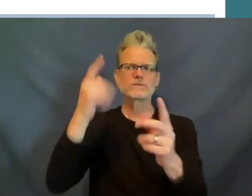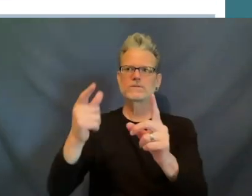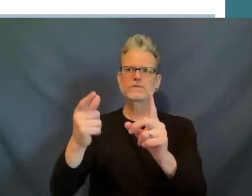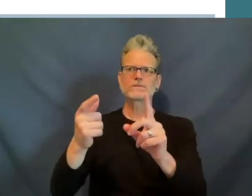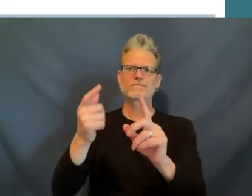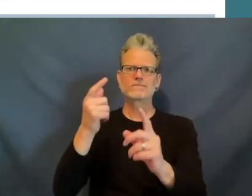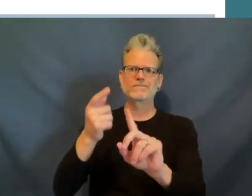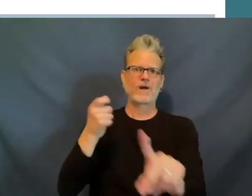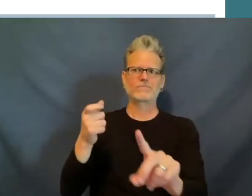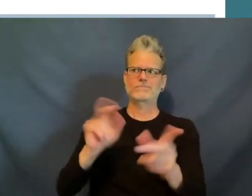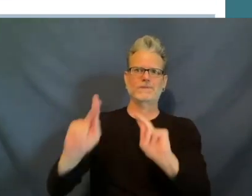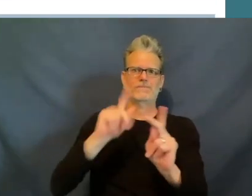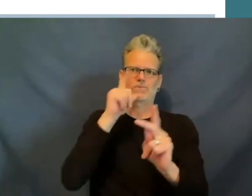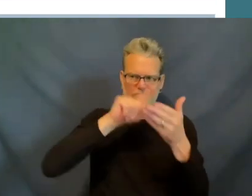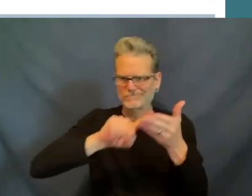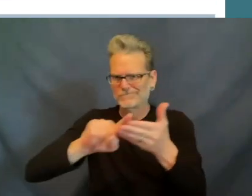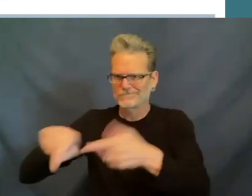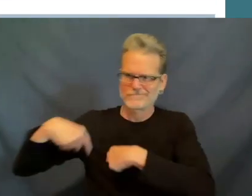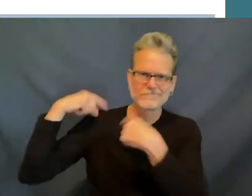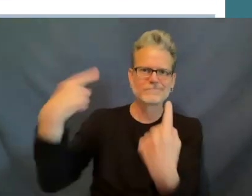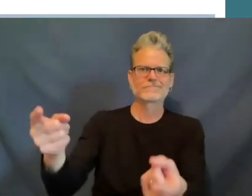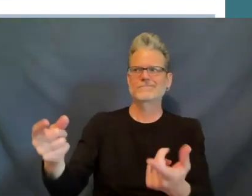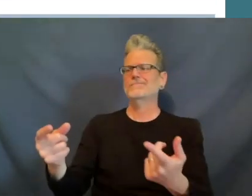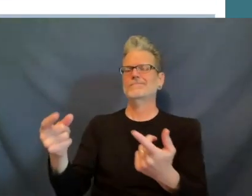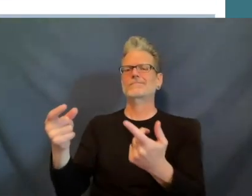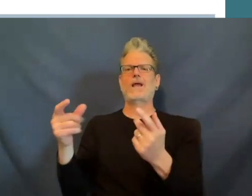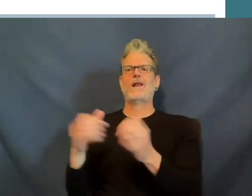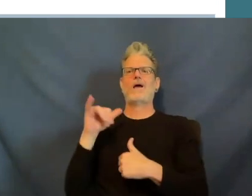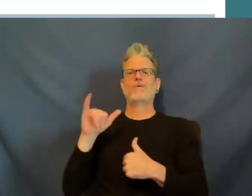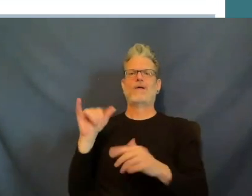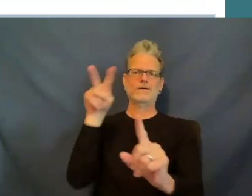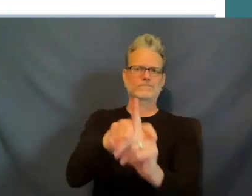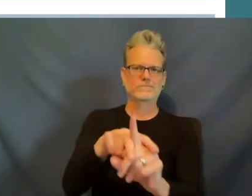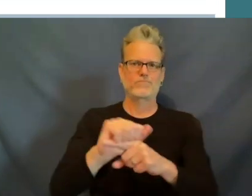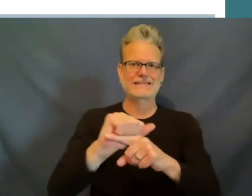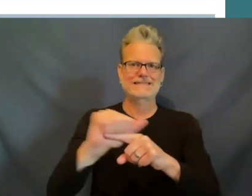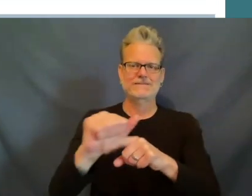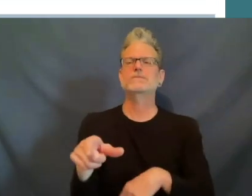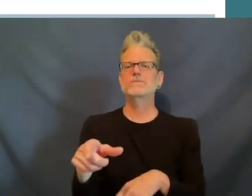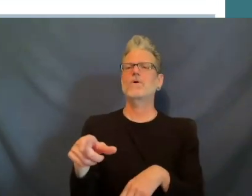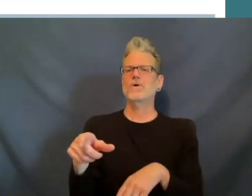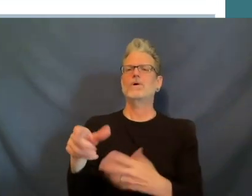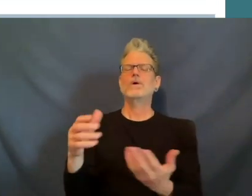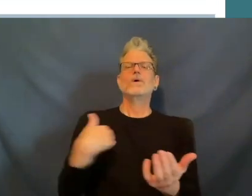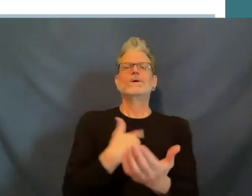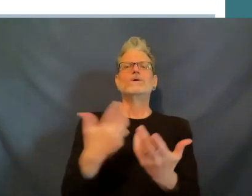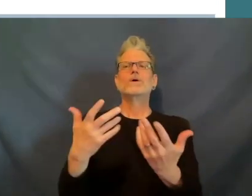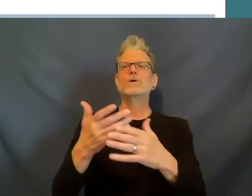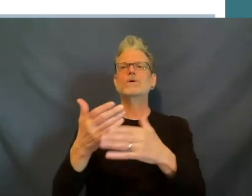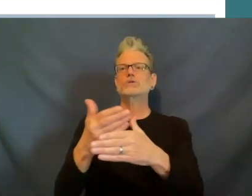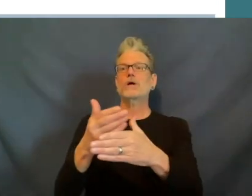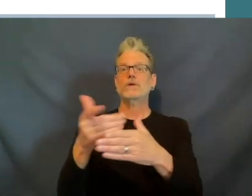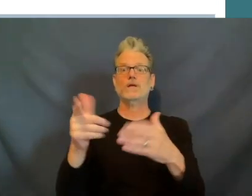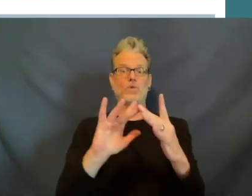these tools get put into practice. So my colleague Eric is sharing our website where you can view